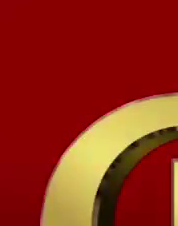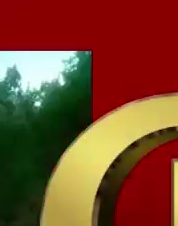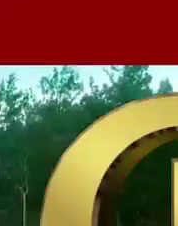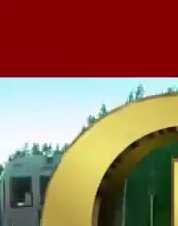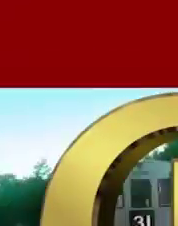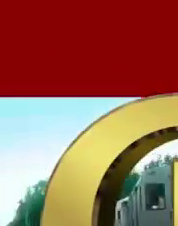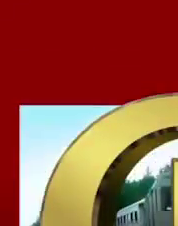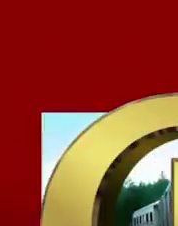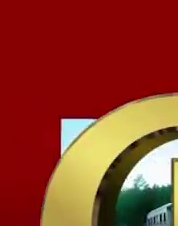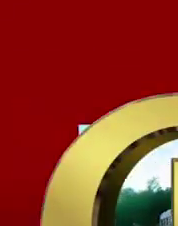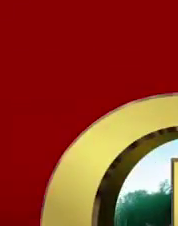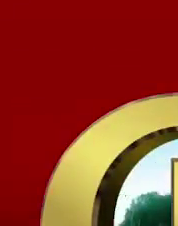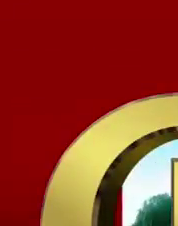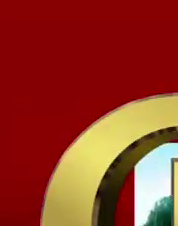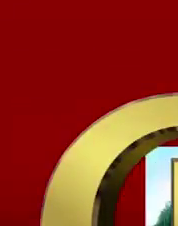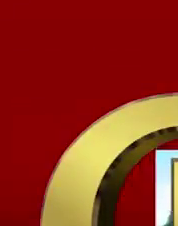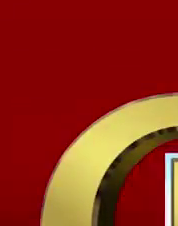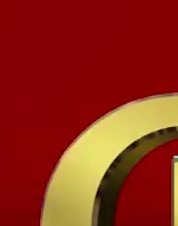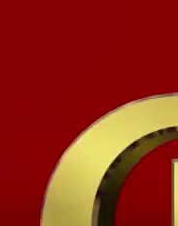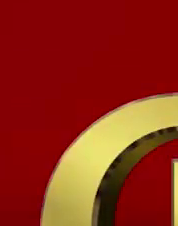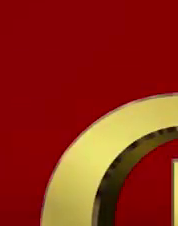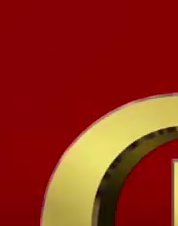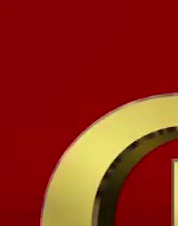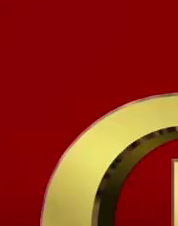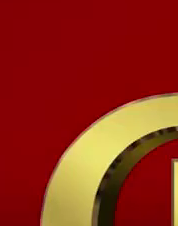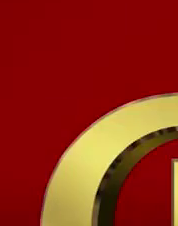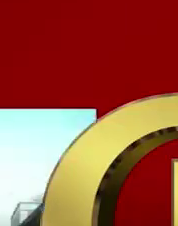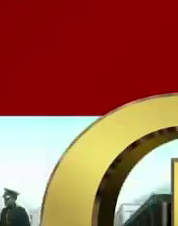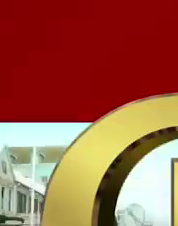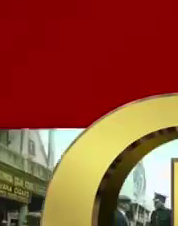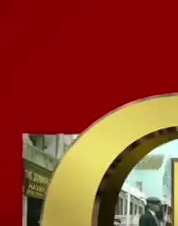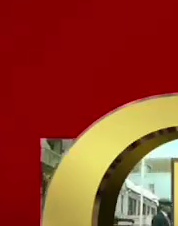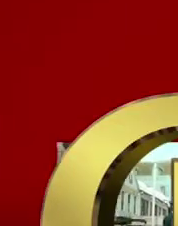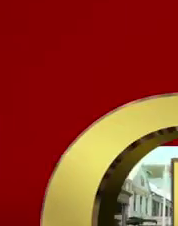more historical and cultural documentaries, will be aired during the month of May on CITV.